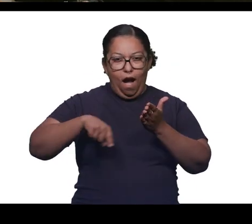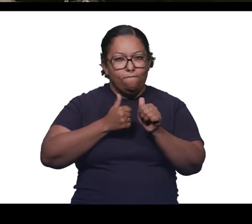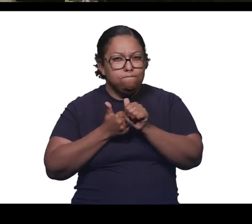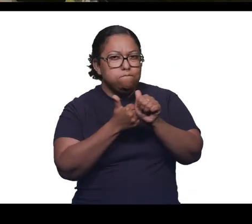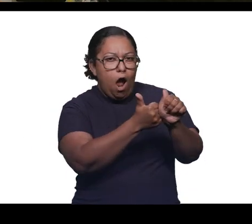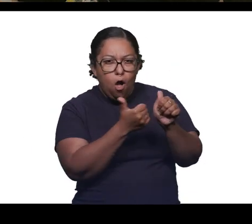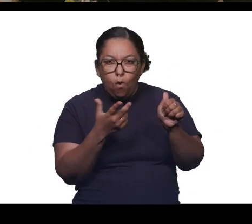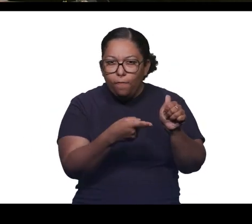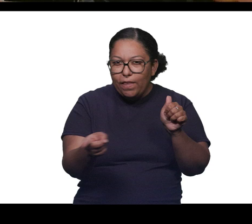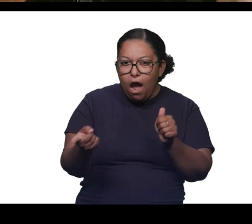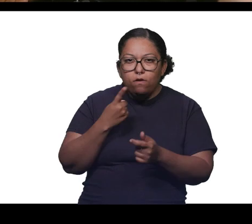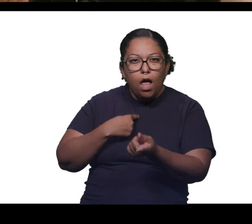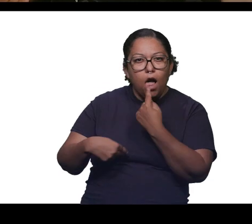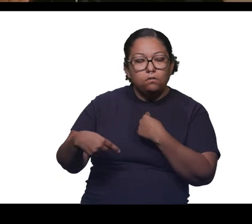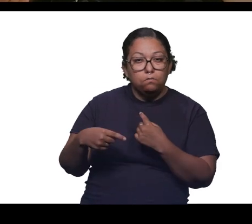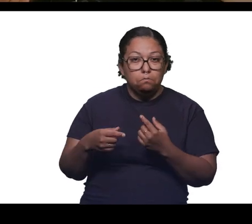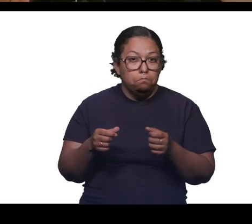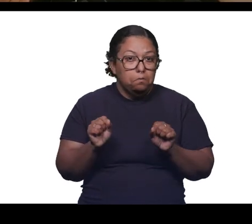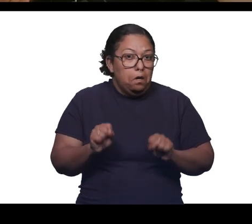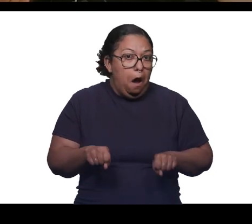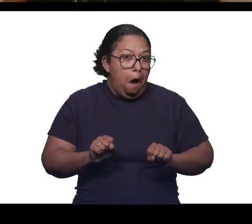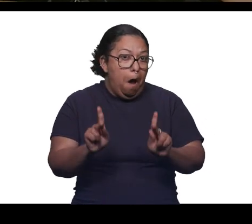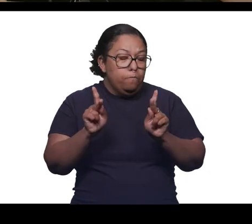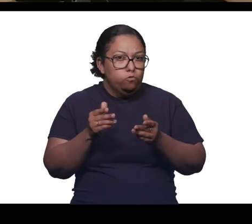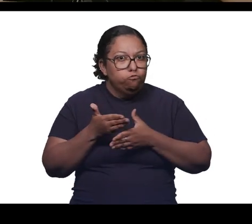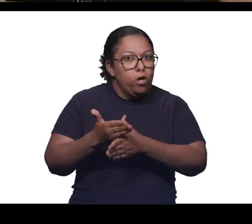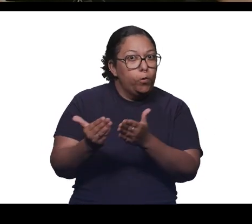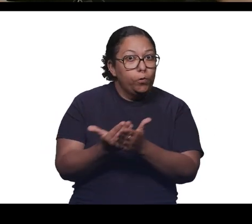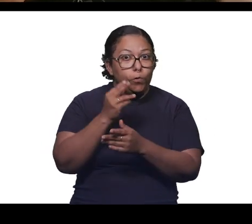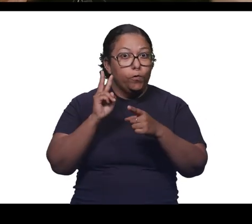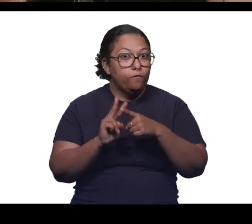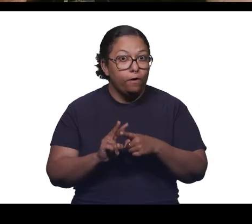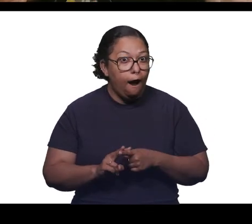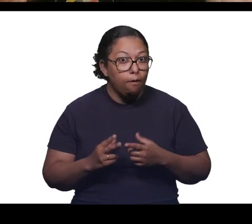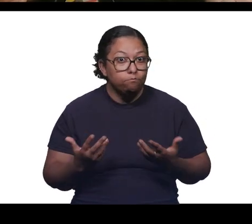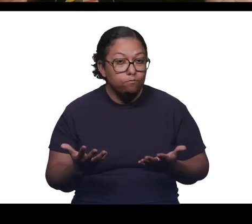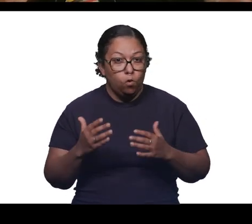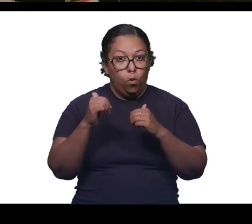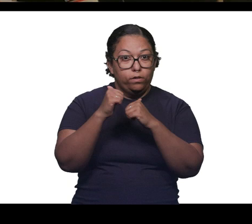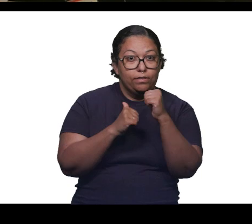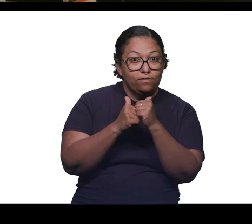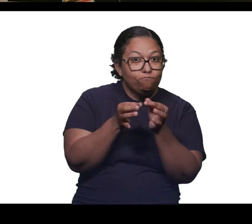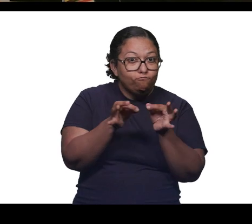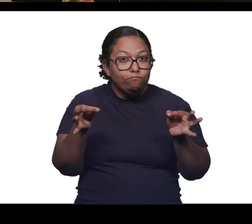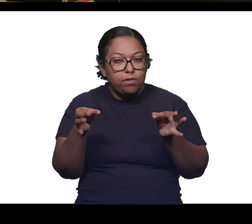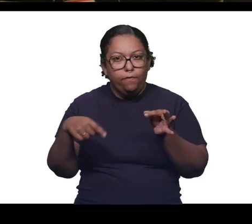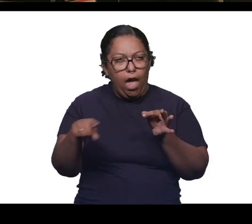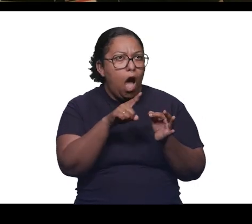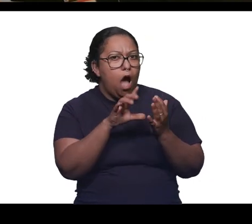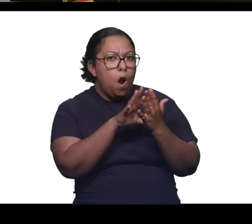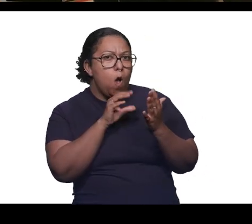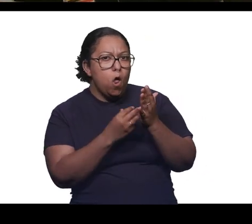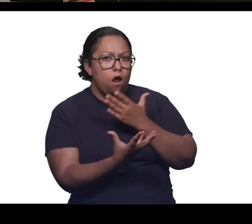us to share new vocabulary or sentence structure, which then kids can model back. If we're with a group of students,